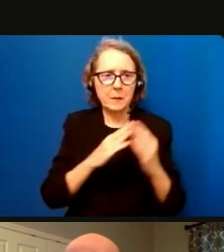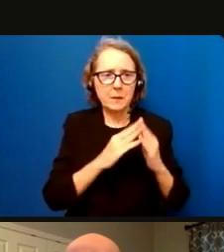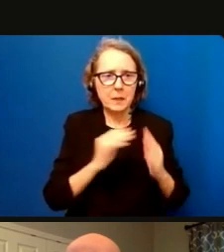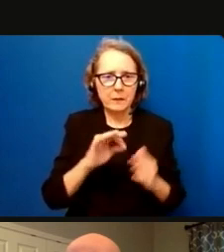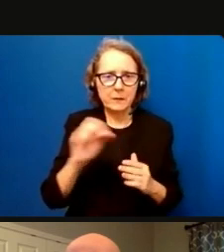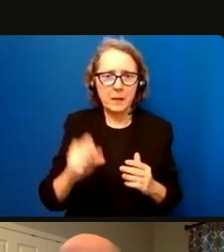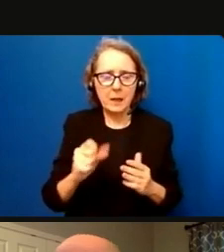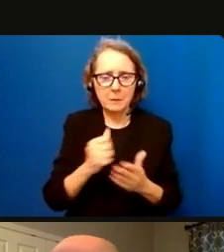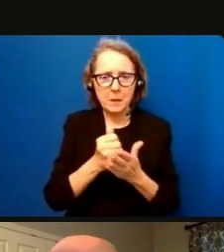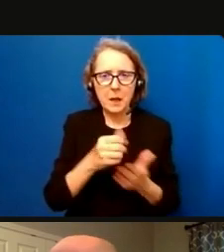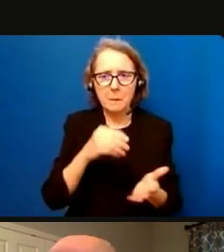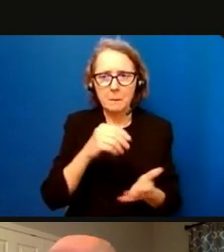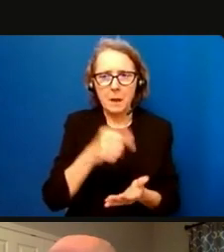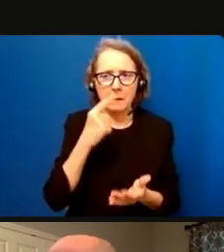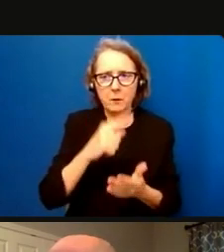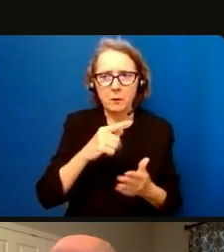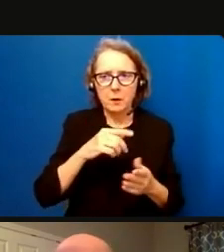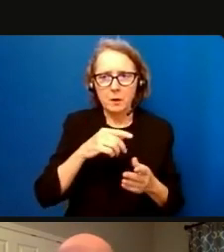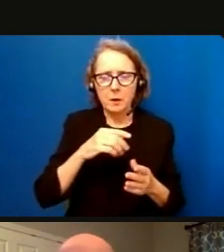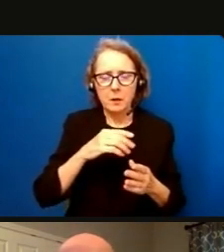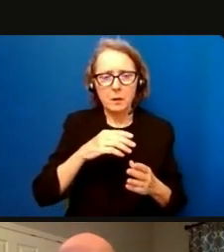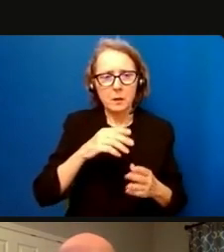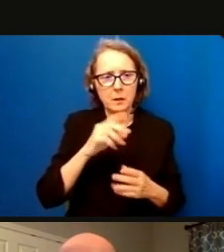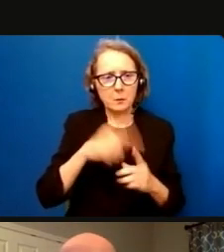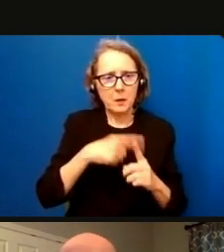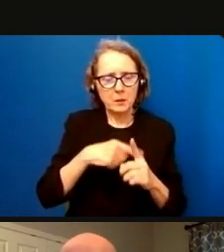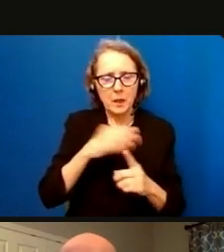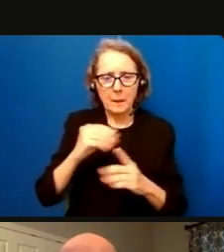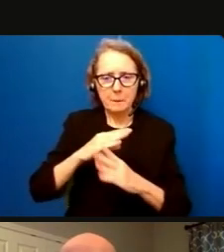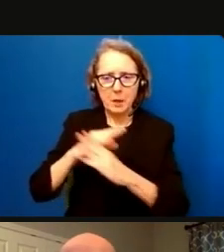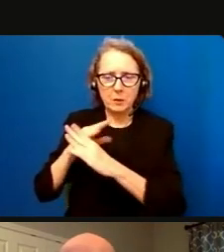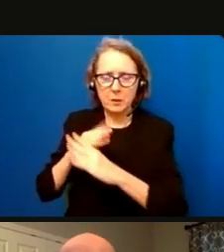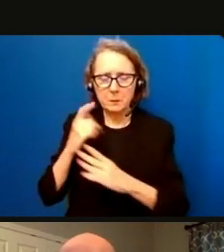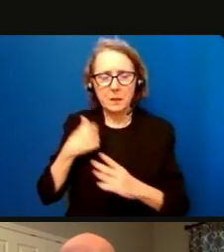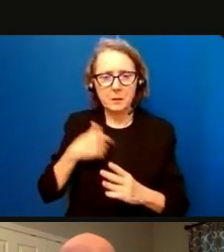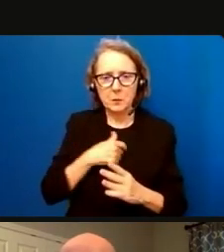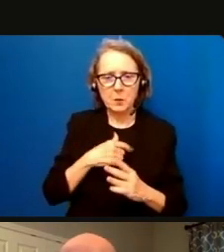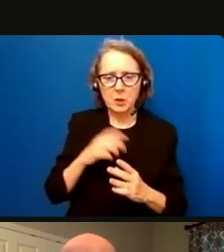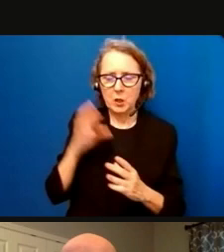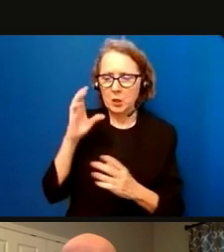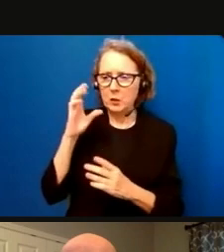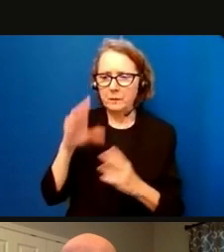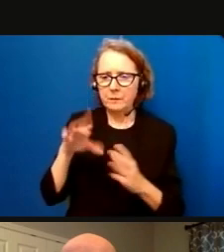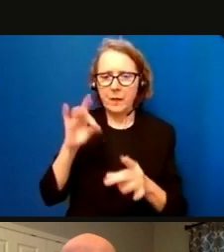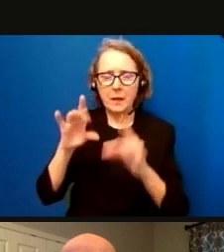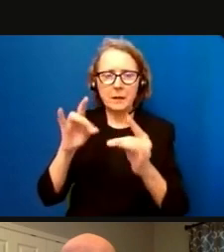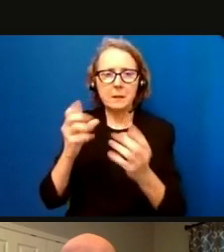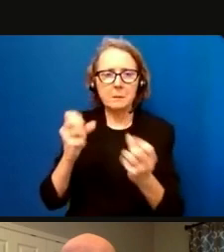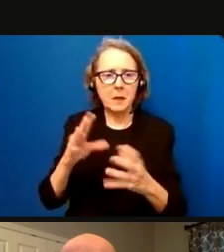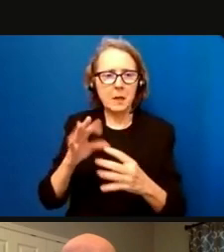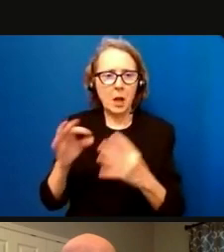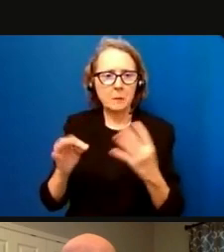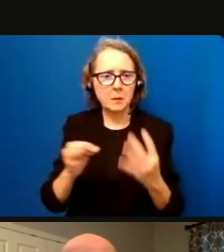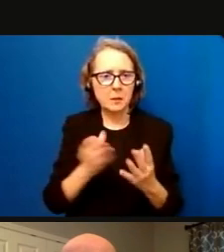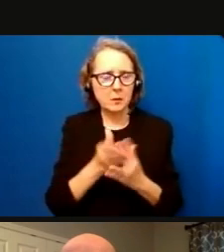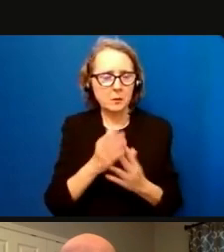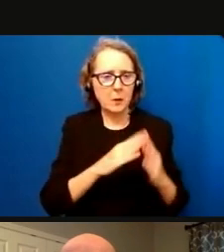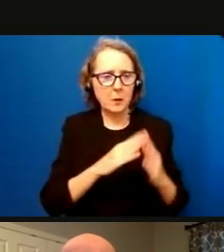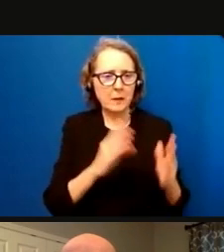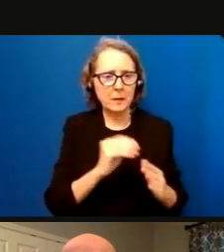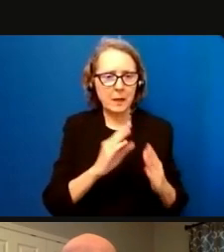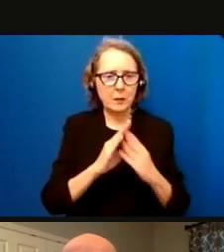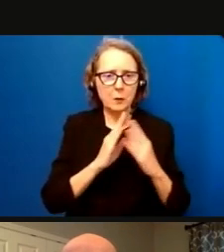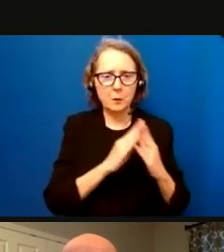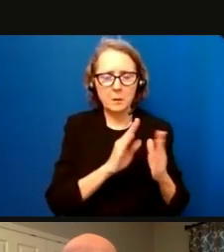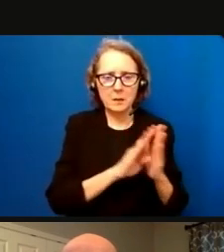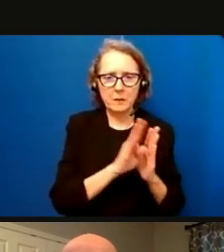help pay for rental and barrier at this time, since we're seeking so many options through the housing and urban development and other grant programs to help